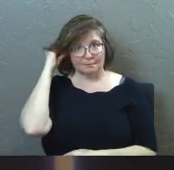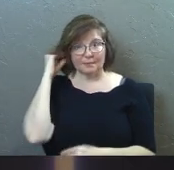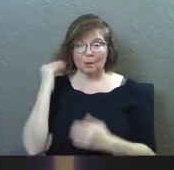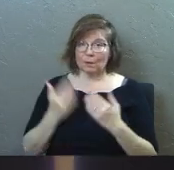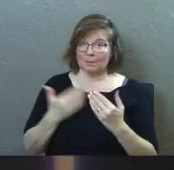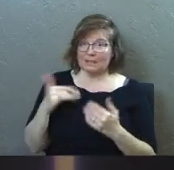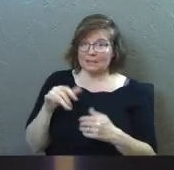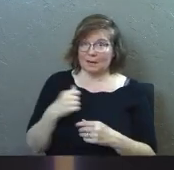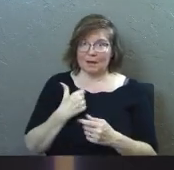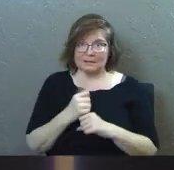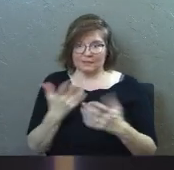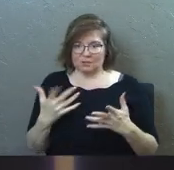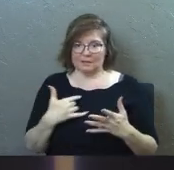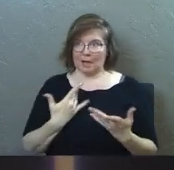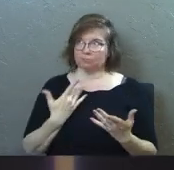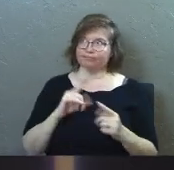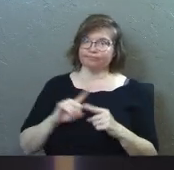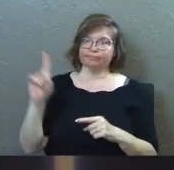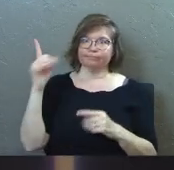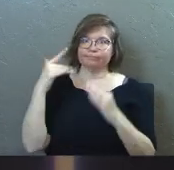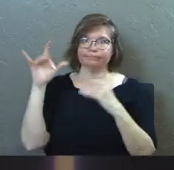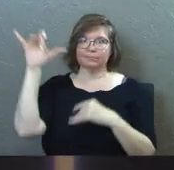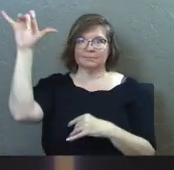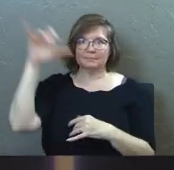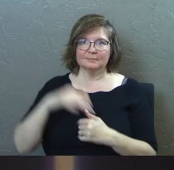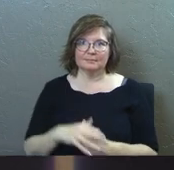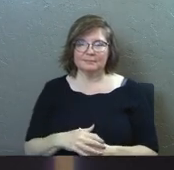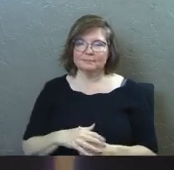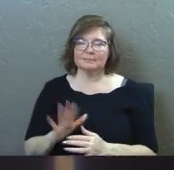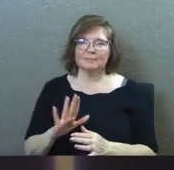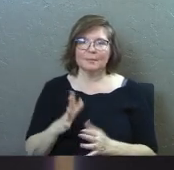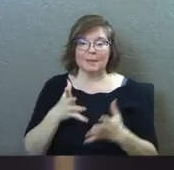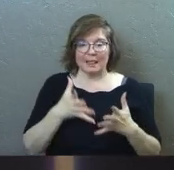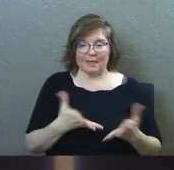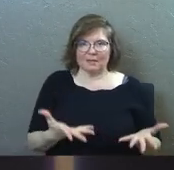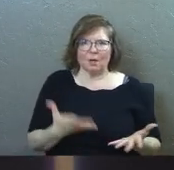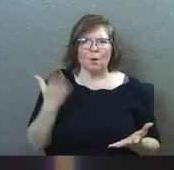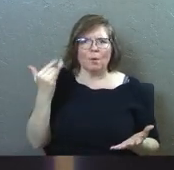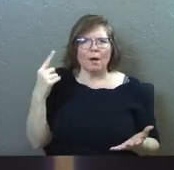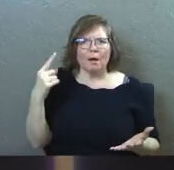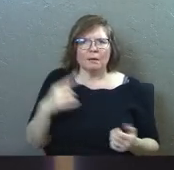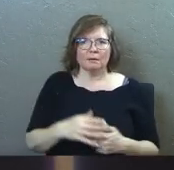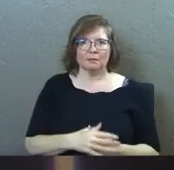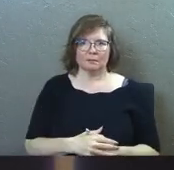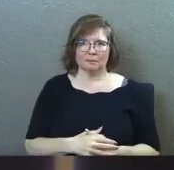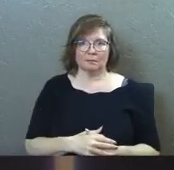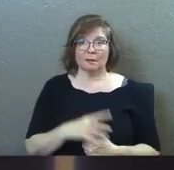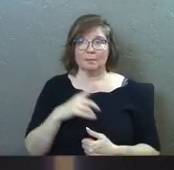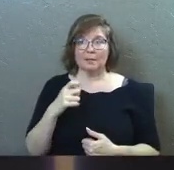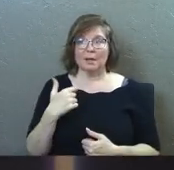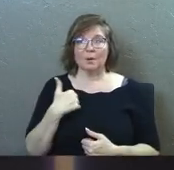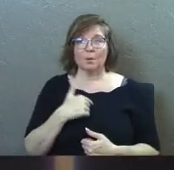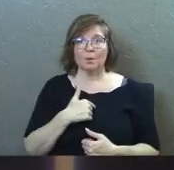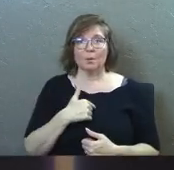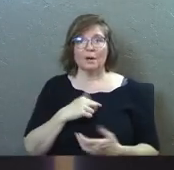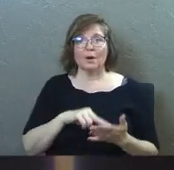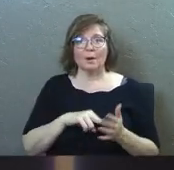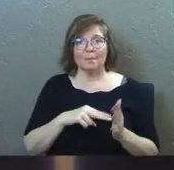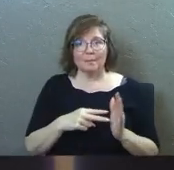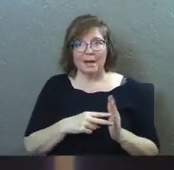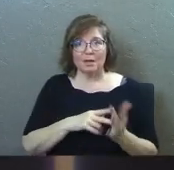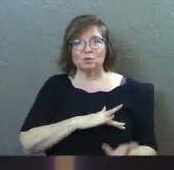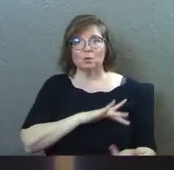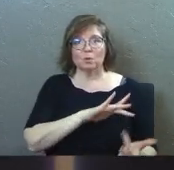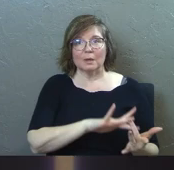I'm saved now. Why not just get to eternity? But he's left us here. Why? Because we're meant